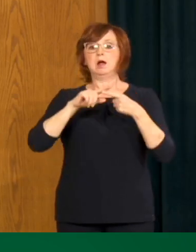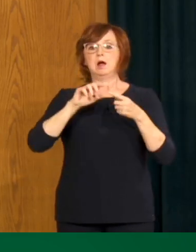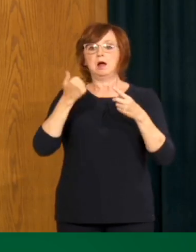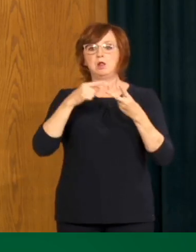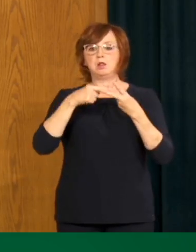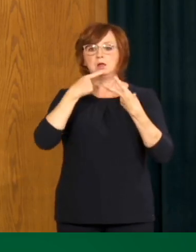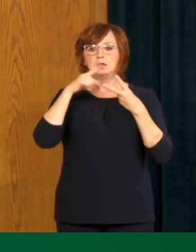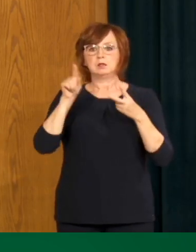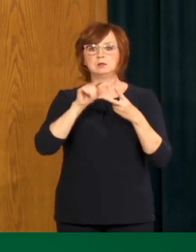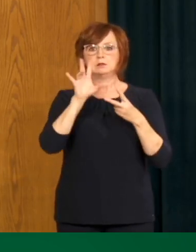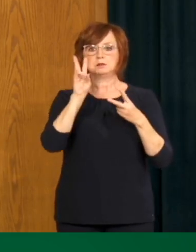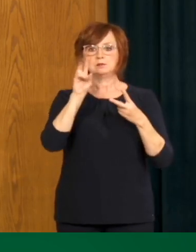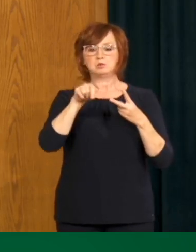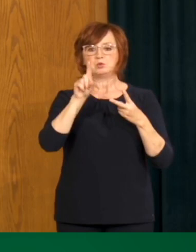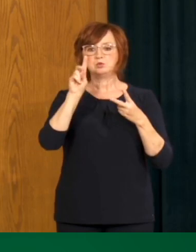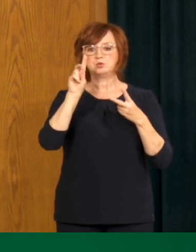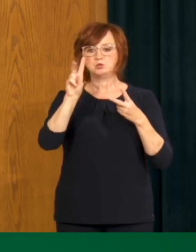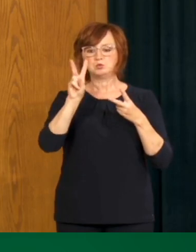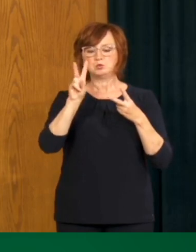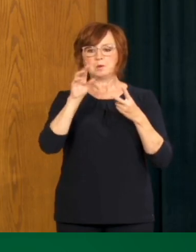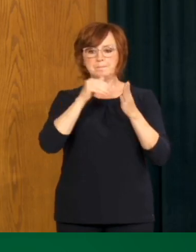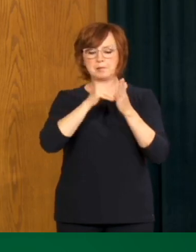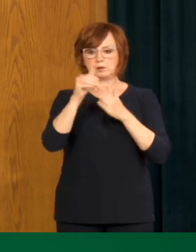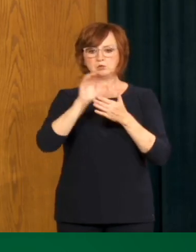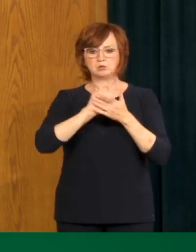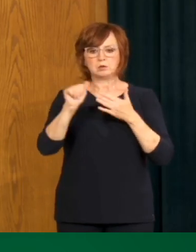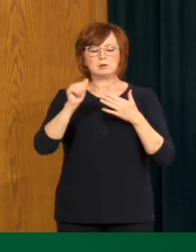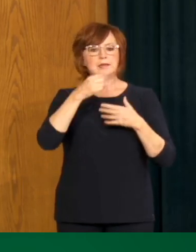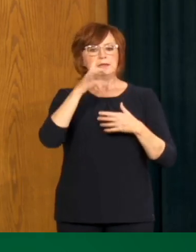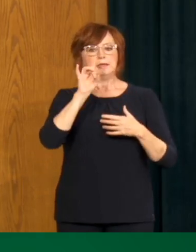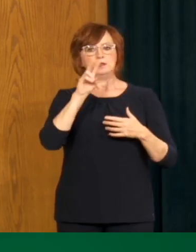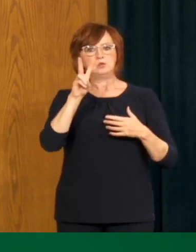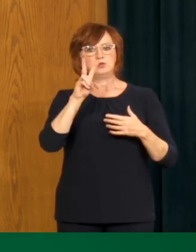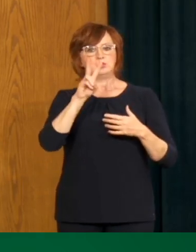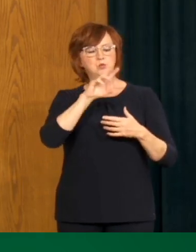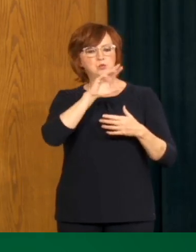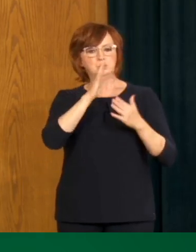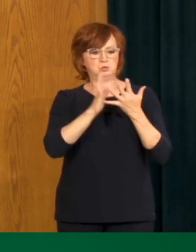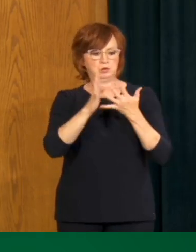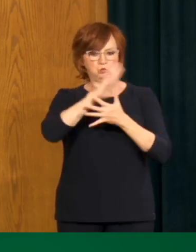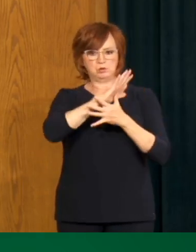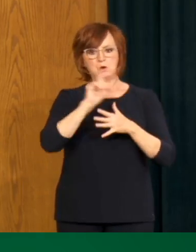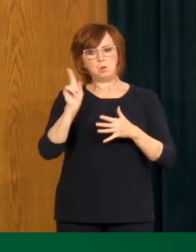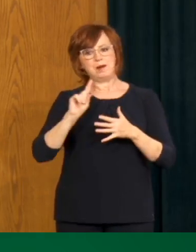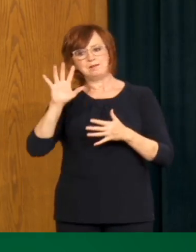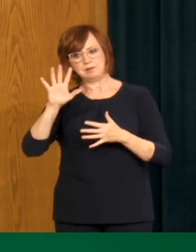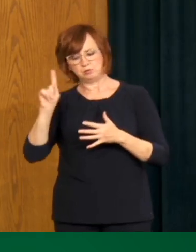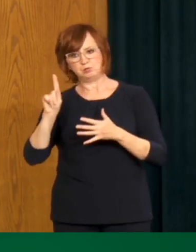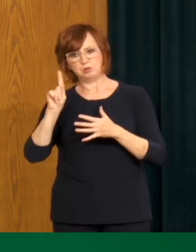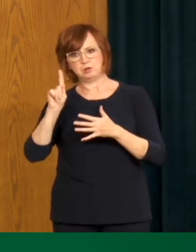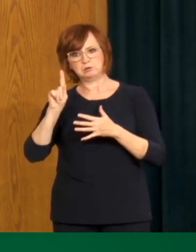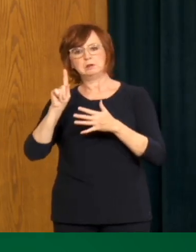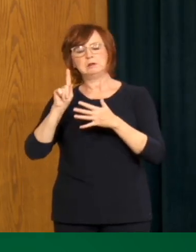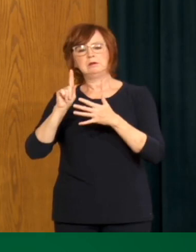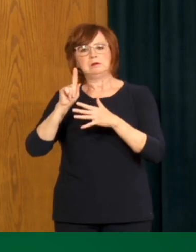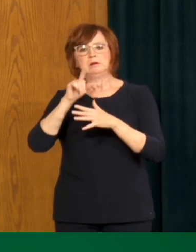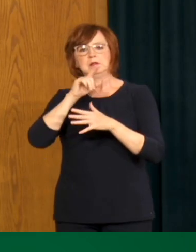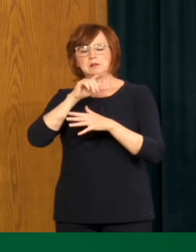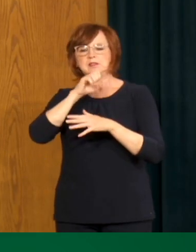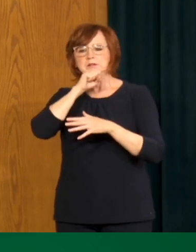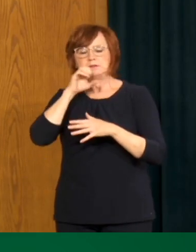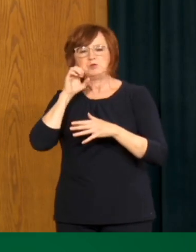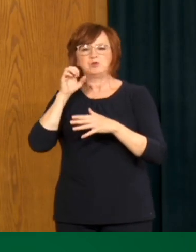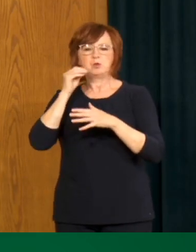82 priority renewal projects in 51 long-term care facilities throughout the province. Improvements such as